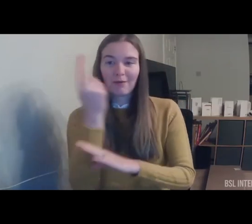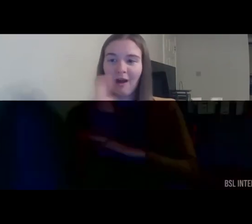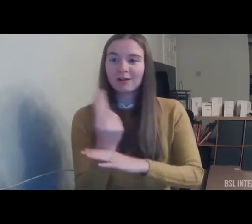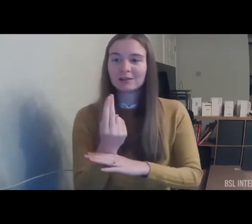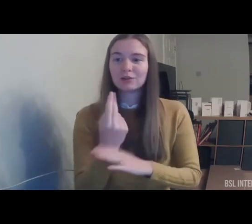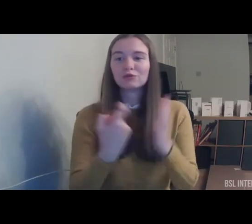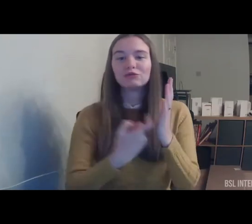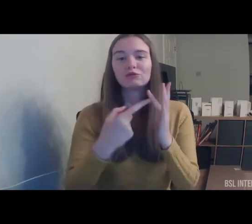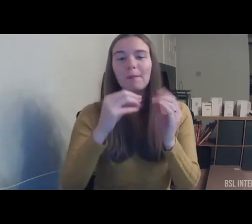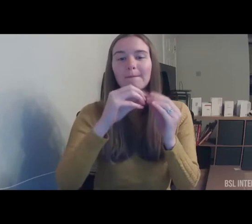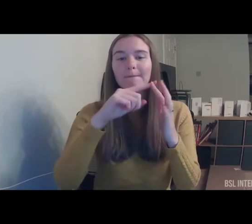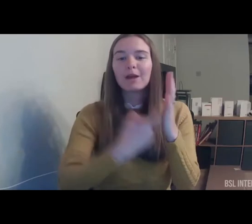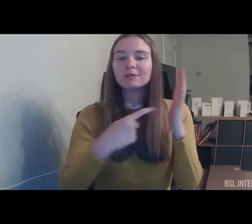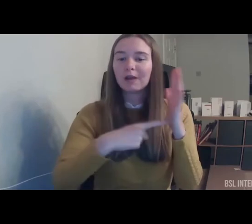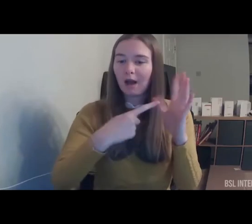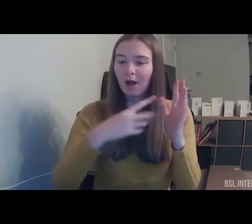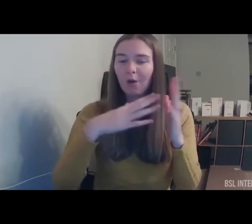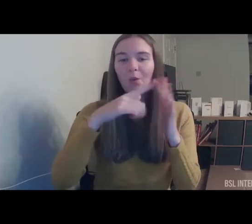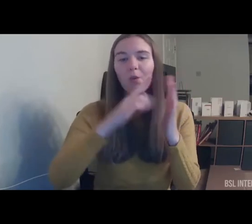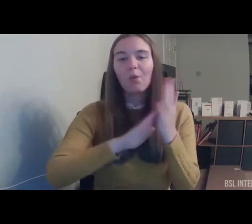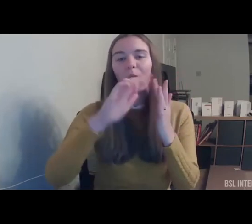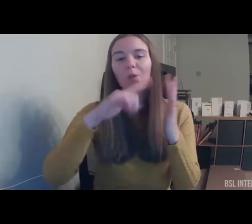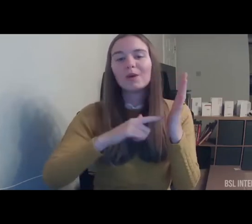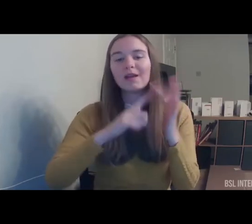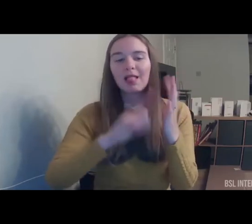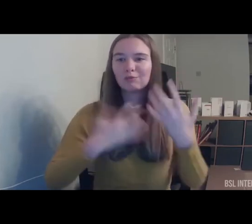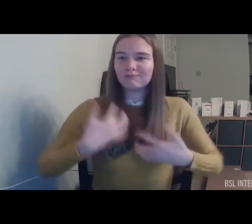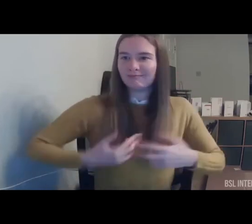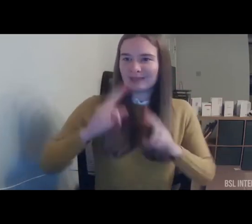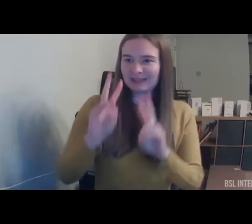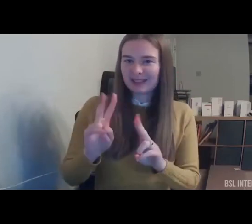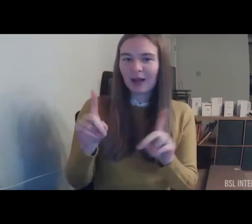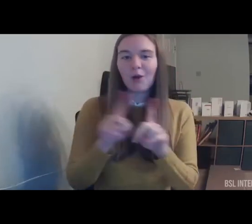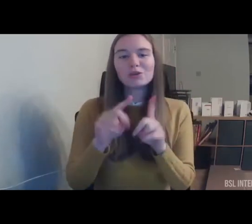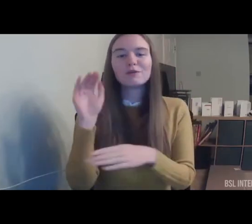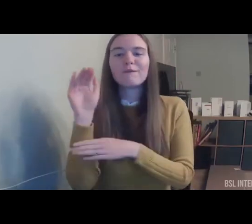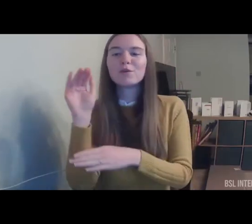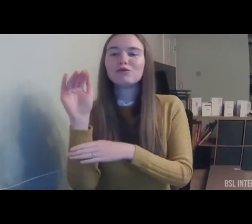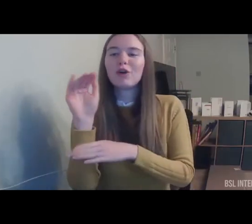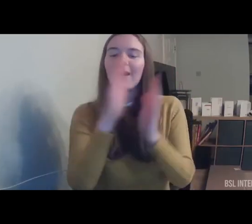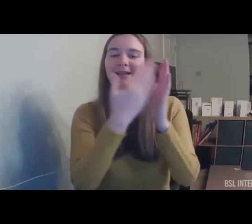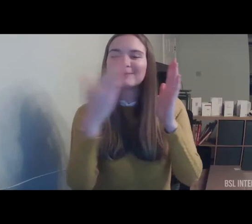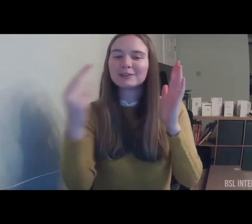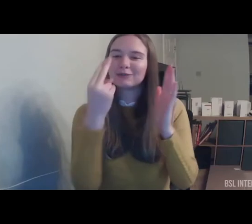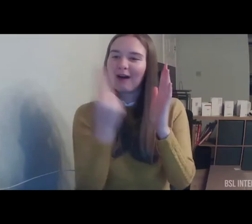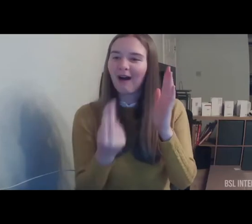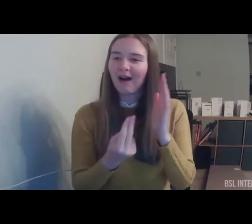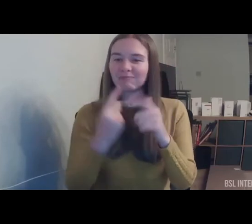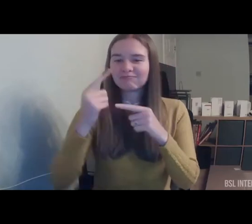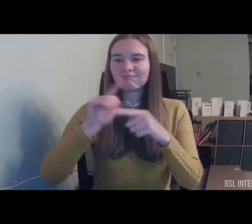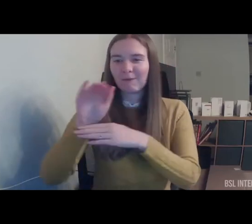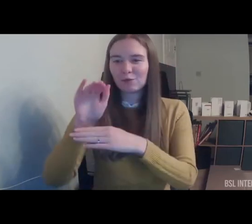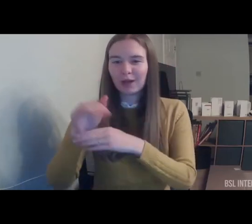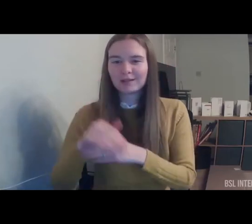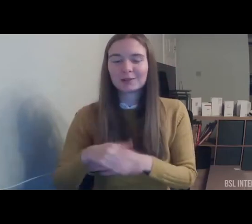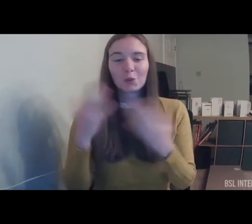are all very much looking forward to that and to future architecture and art exhibitions in the years that follow. So on behalf of all the